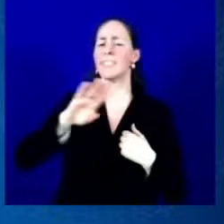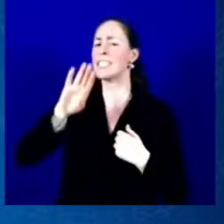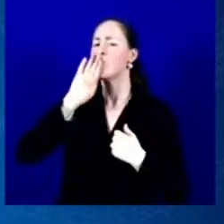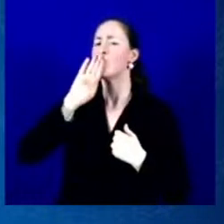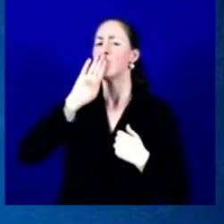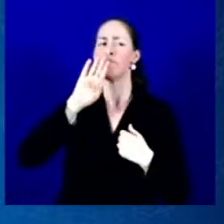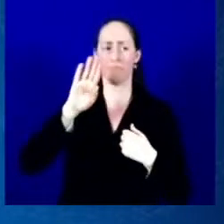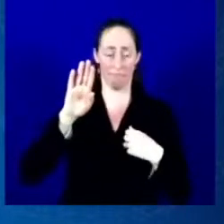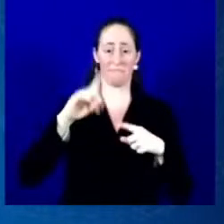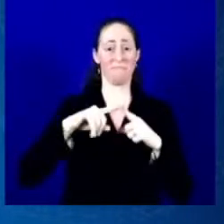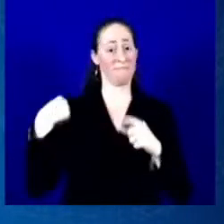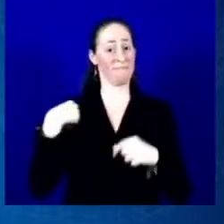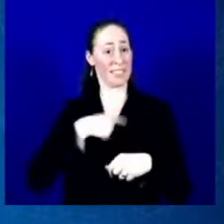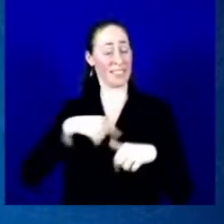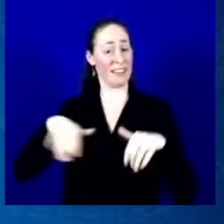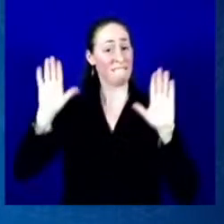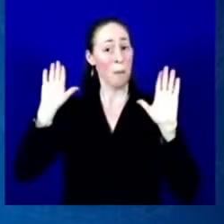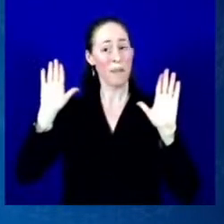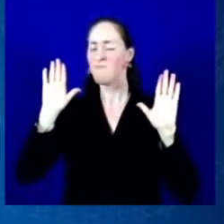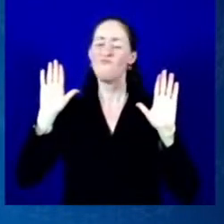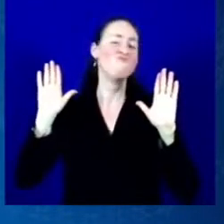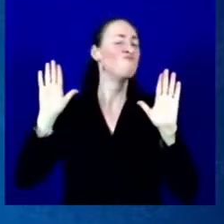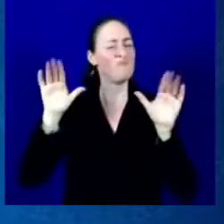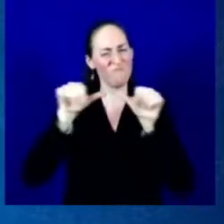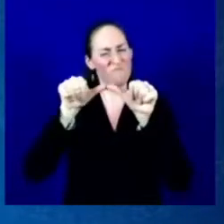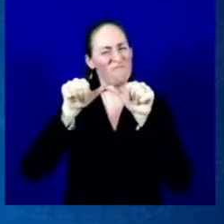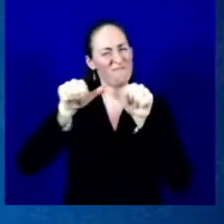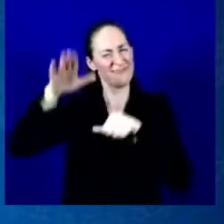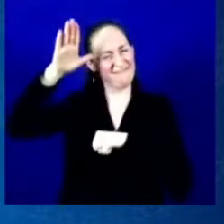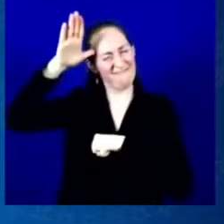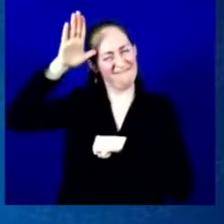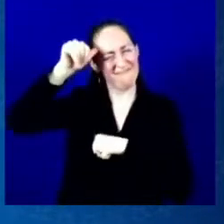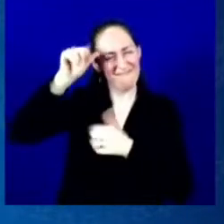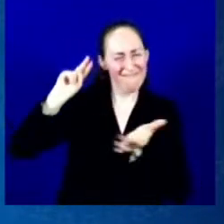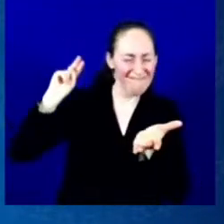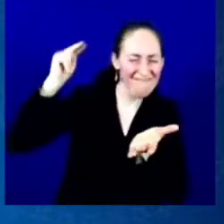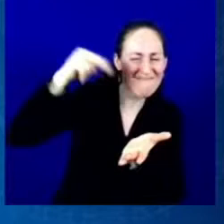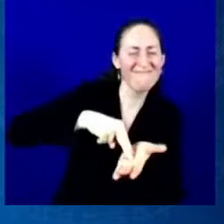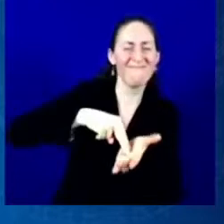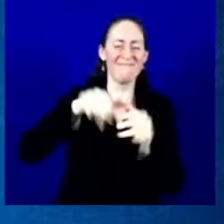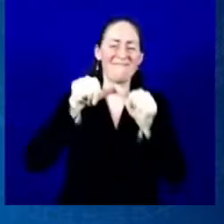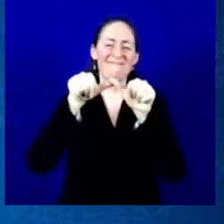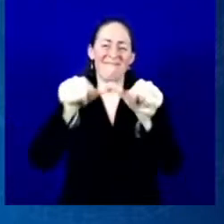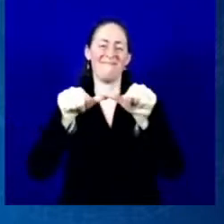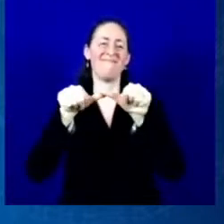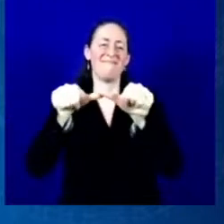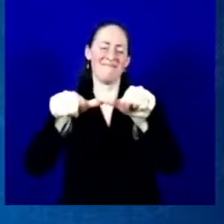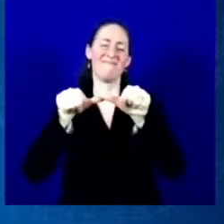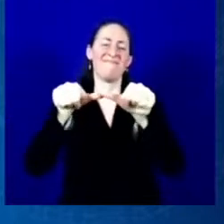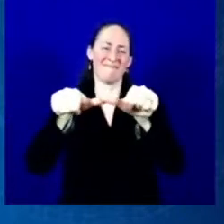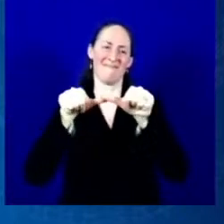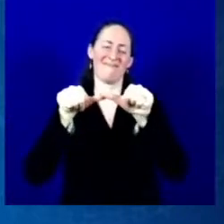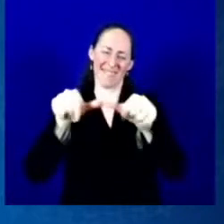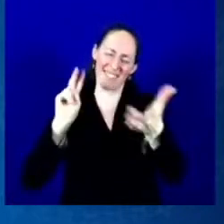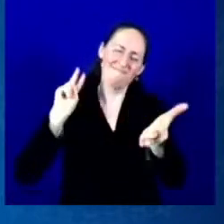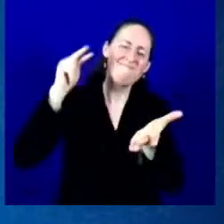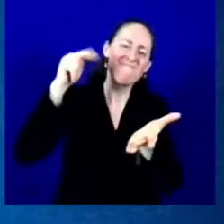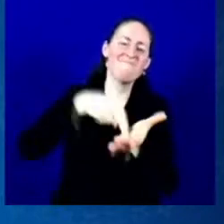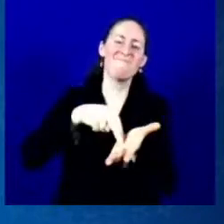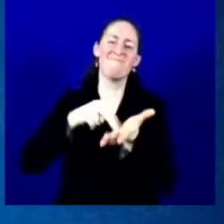up. Today, that's what we're doing. America's rising anew, choosing hope over